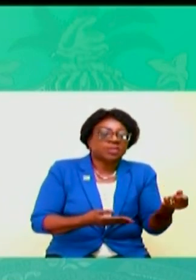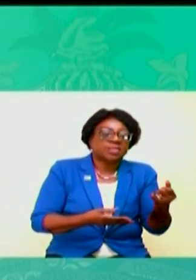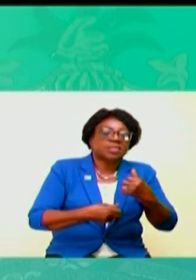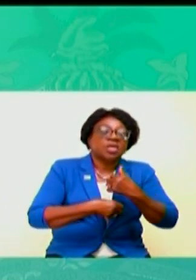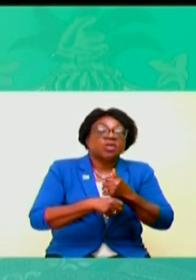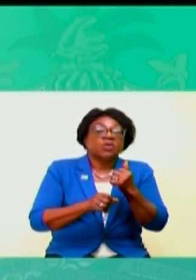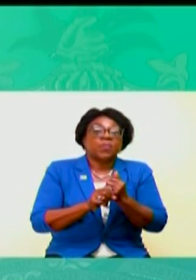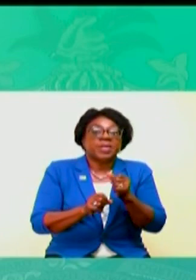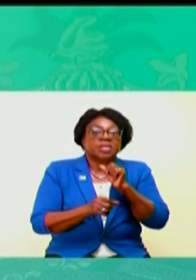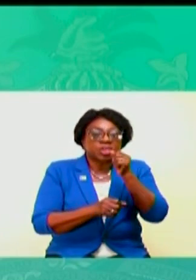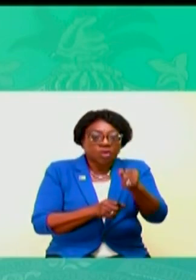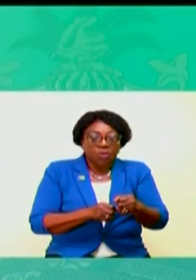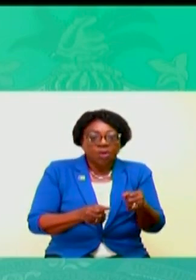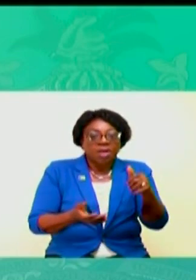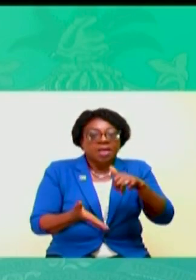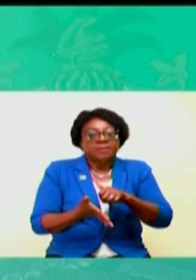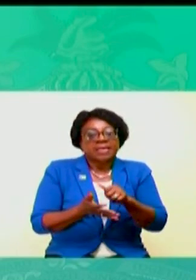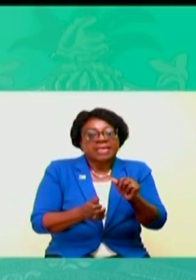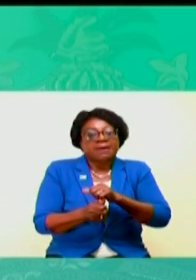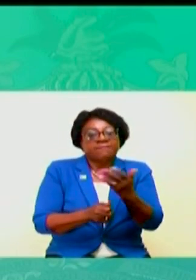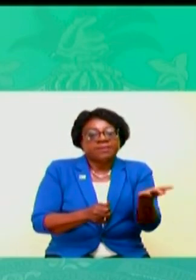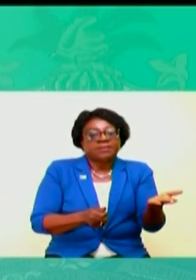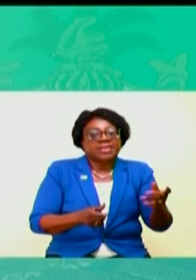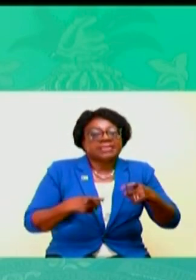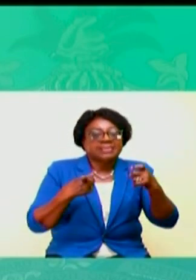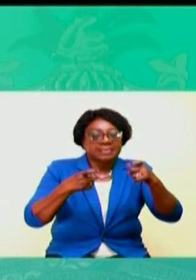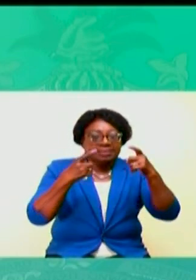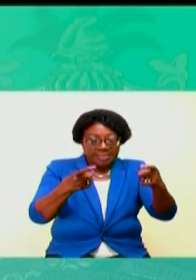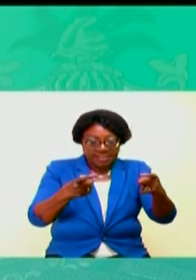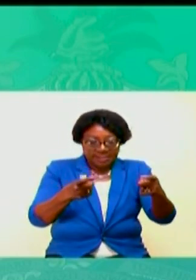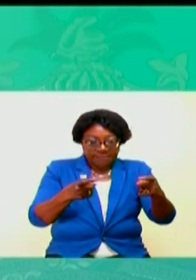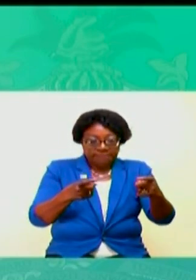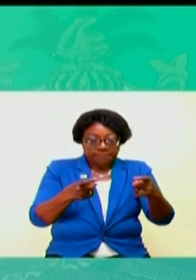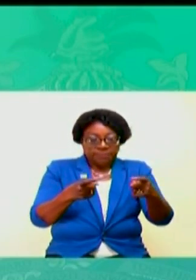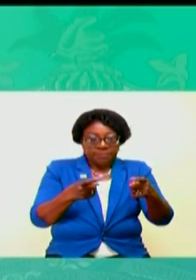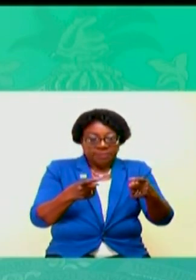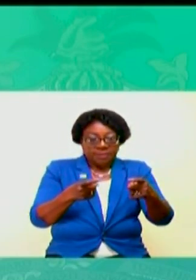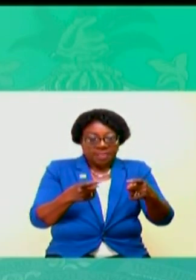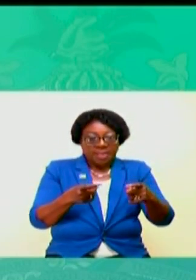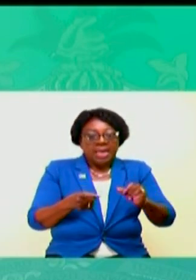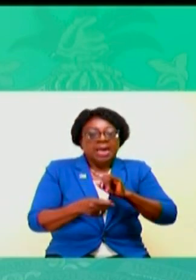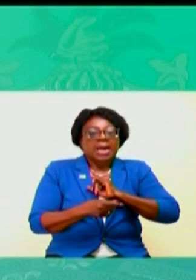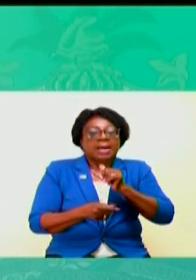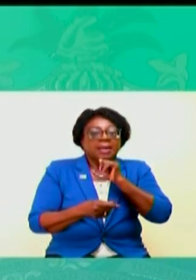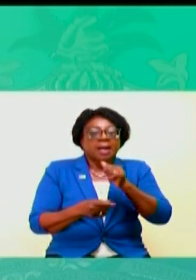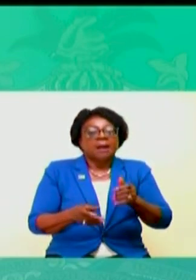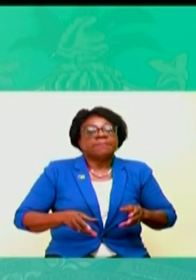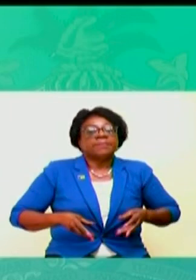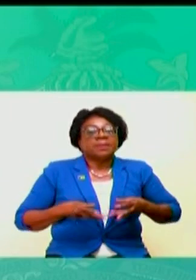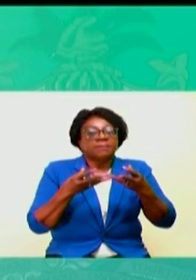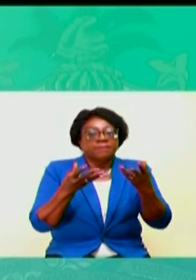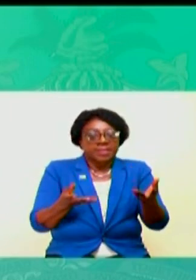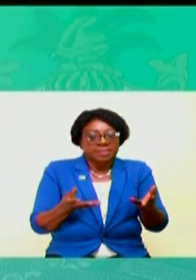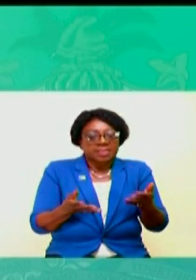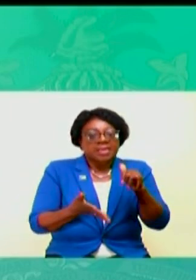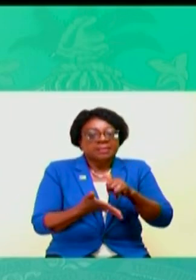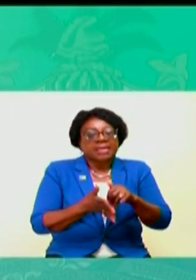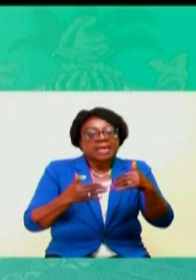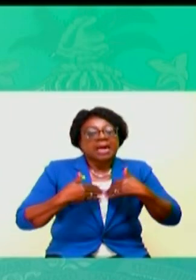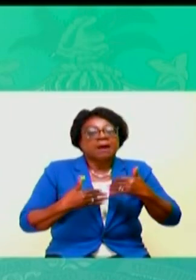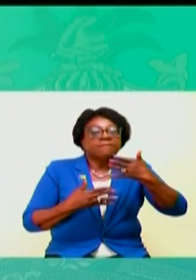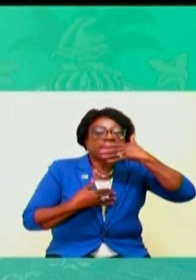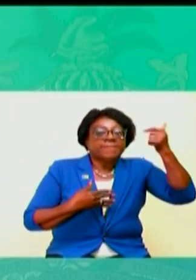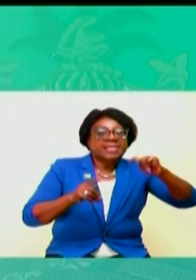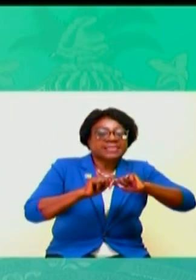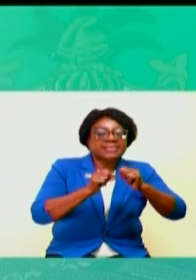in Carmichael succeed. Of course, Mr. Deputy Speaker, I am convinced that I have the best